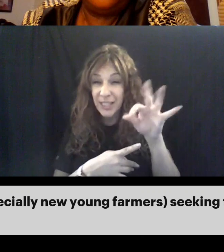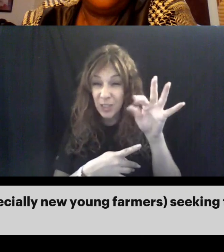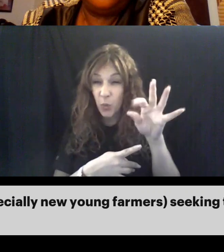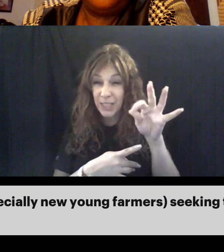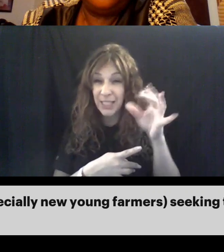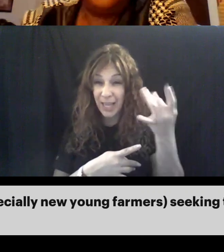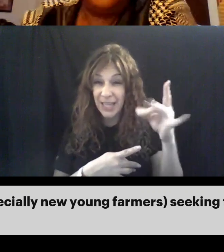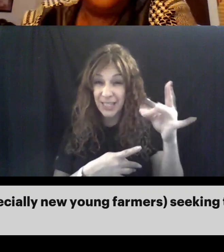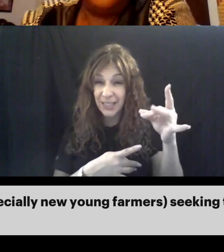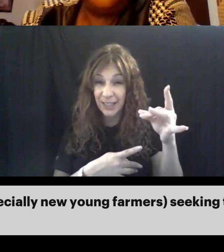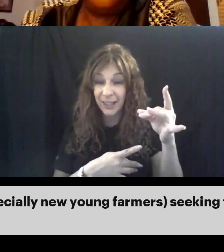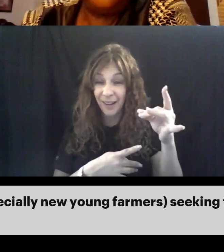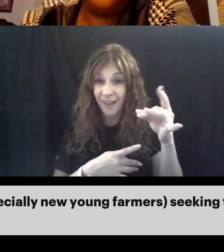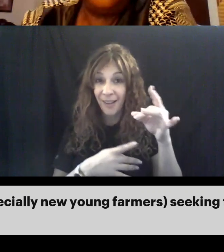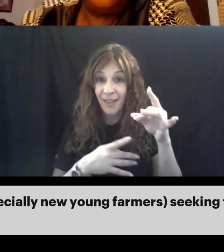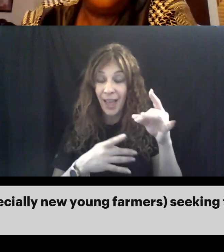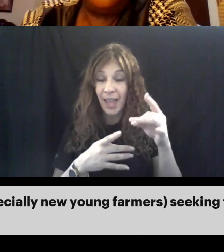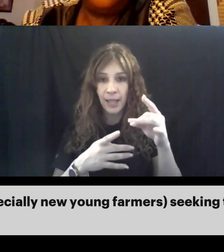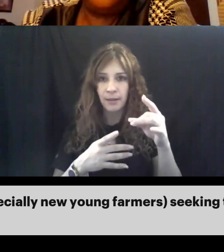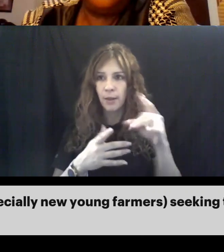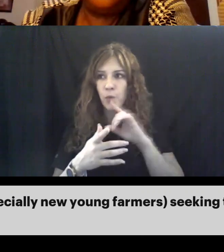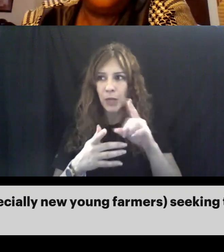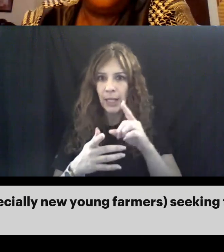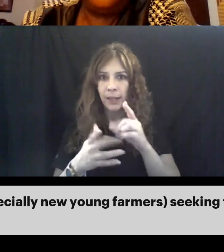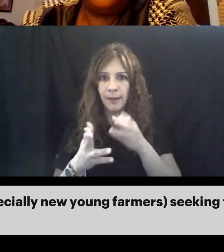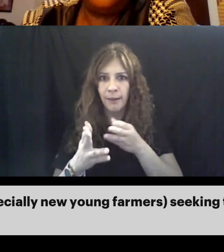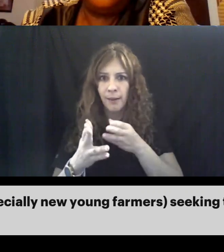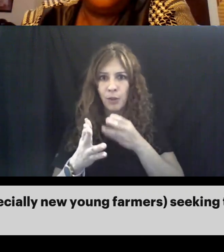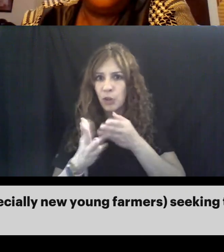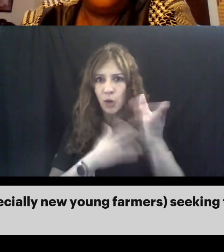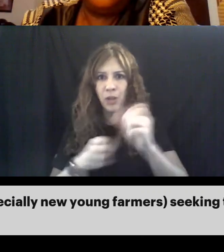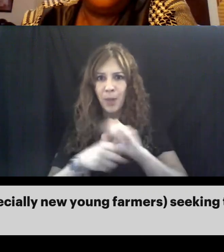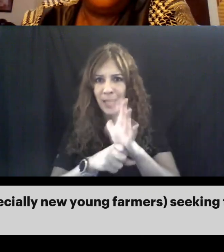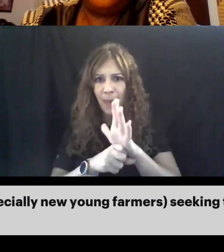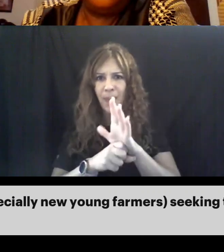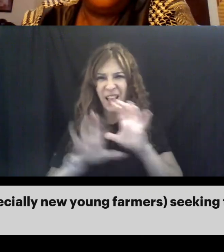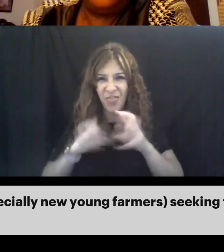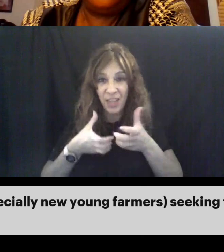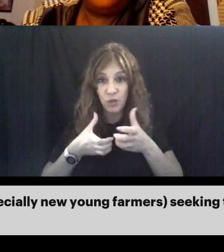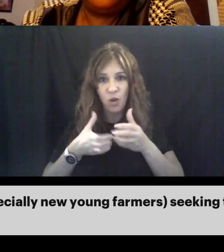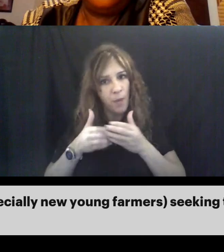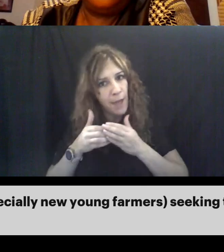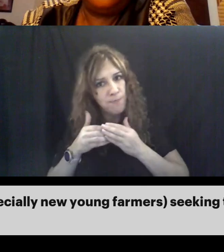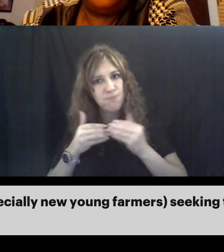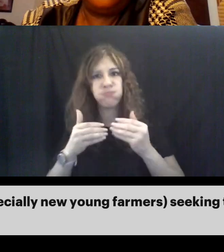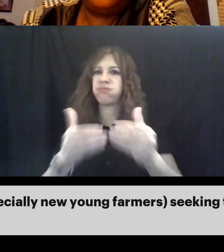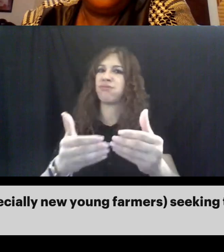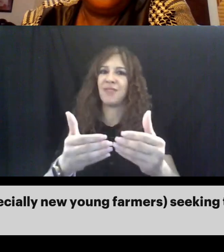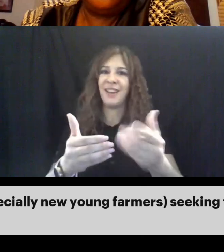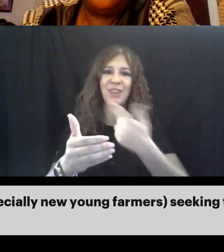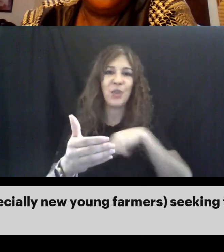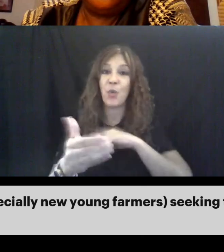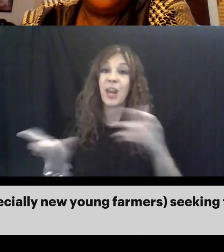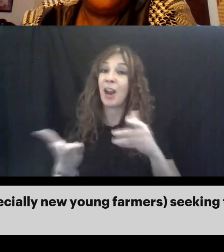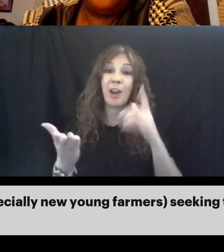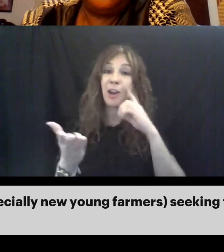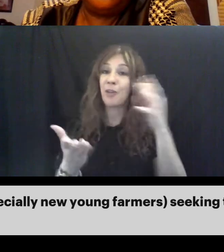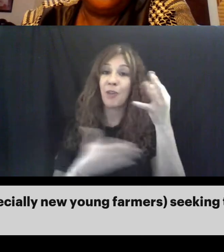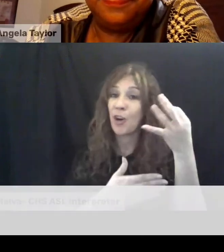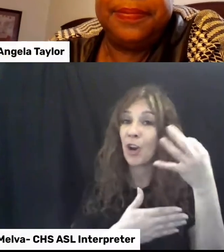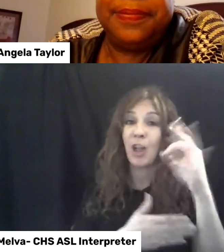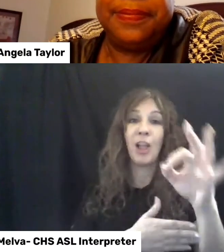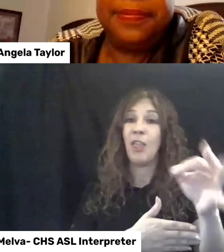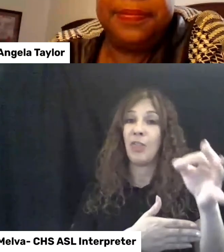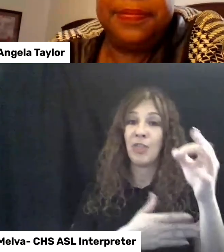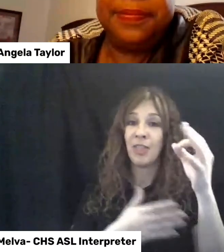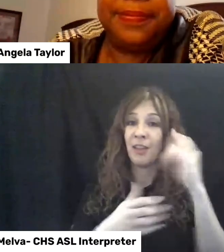we've trauma bonded through the pandemic, right? And so I think that we're in this for the long haul. So,